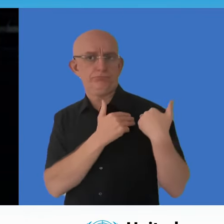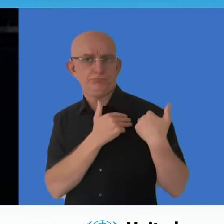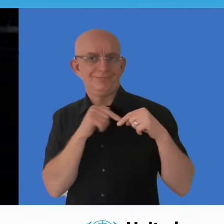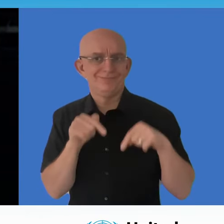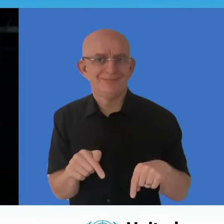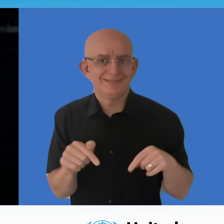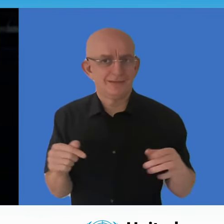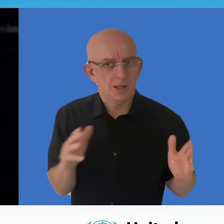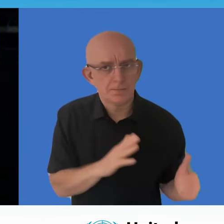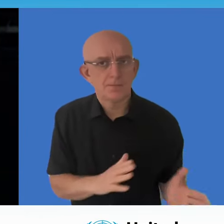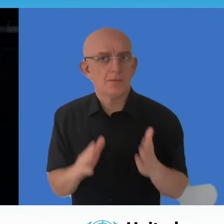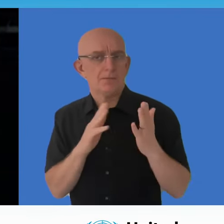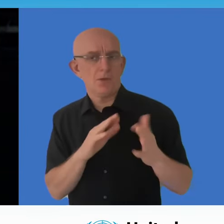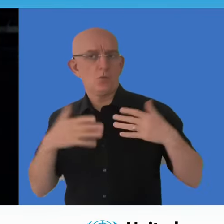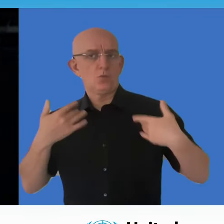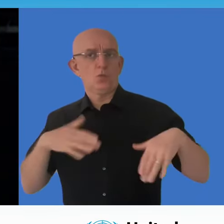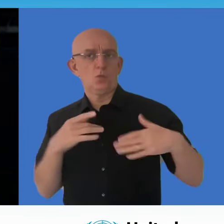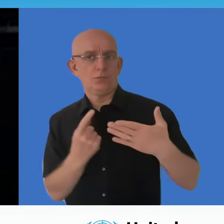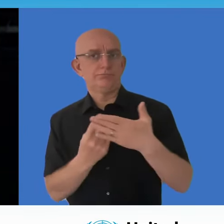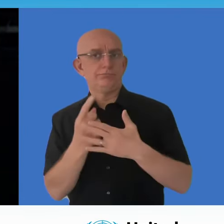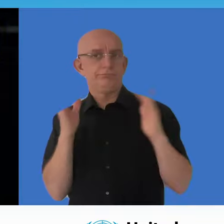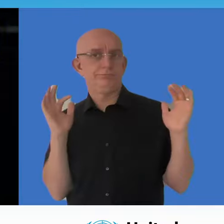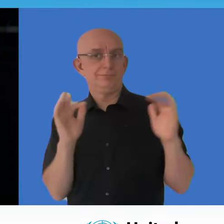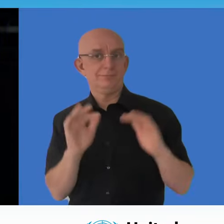Summit of the Future, in September.